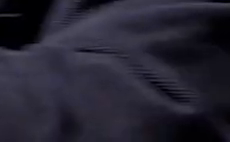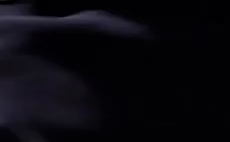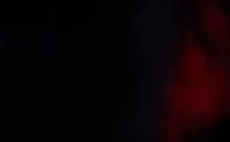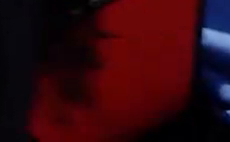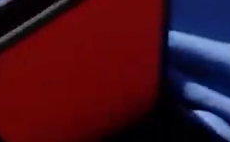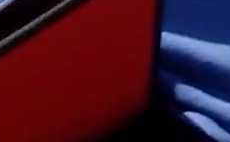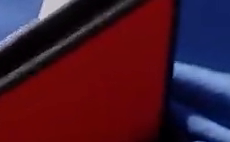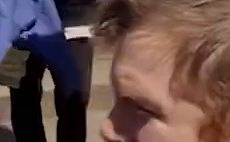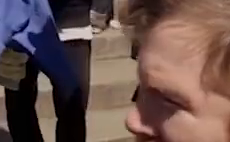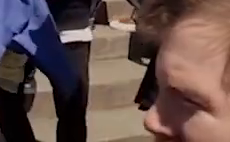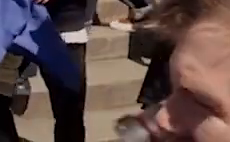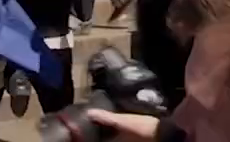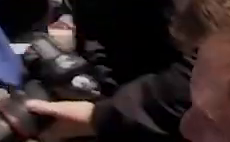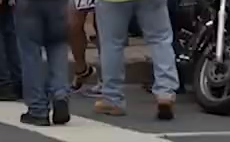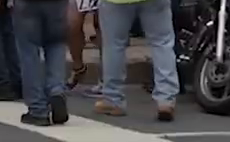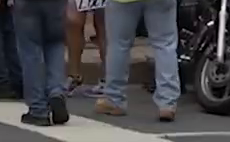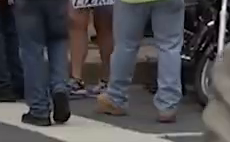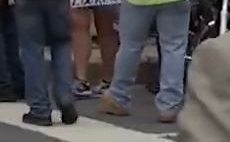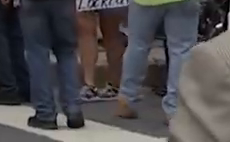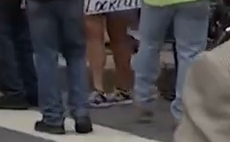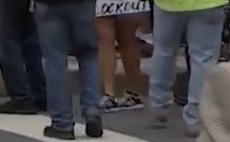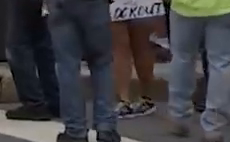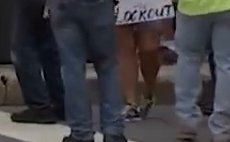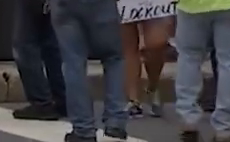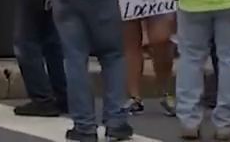to the American people.